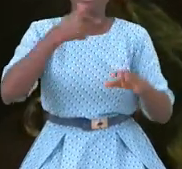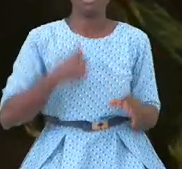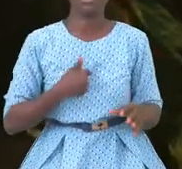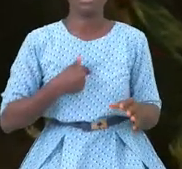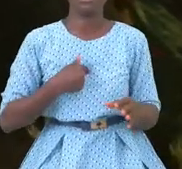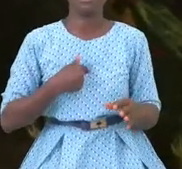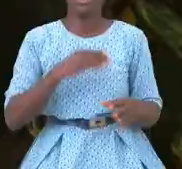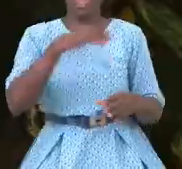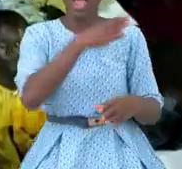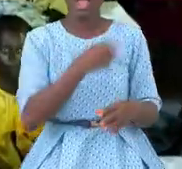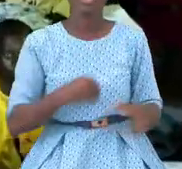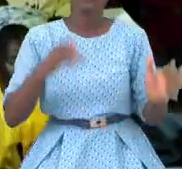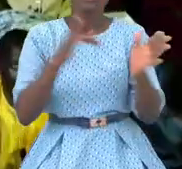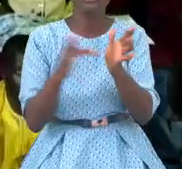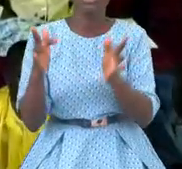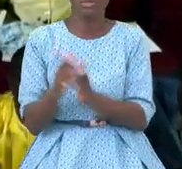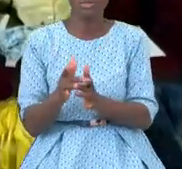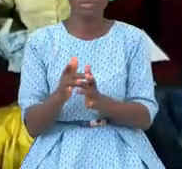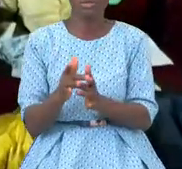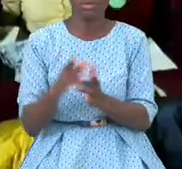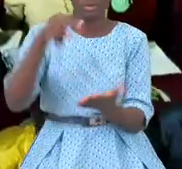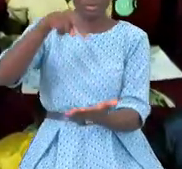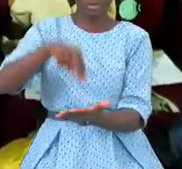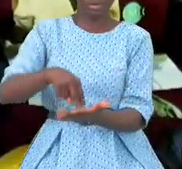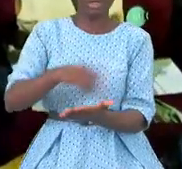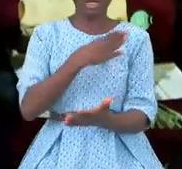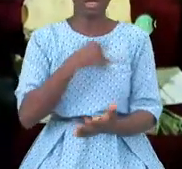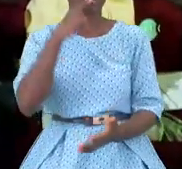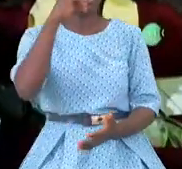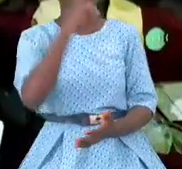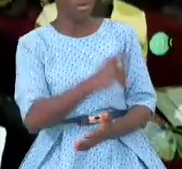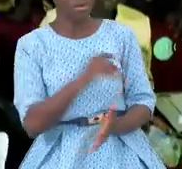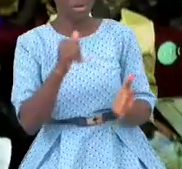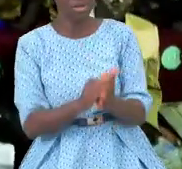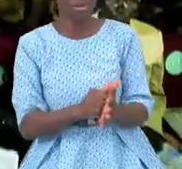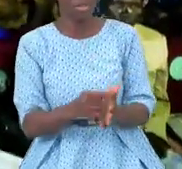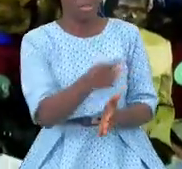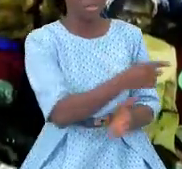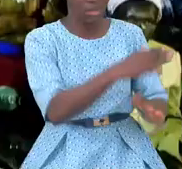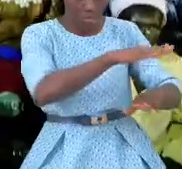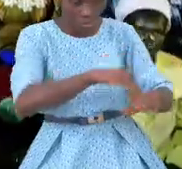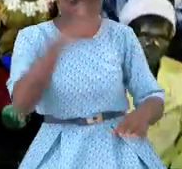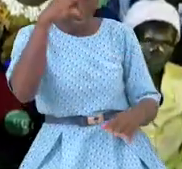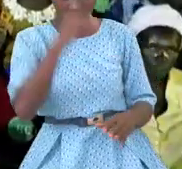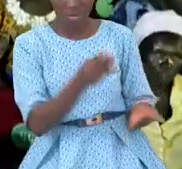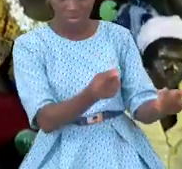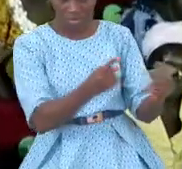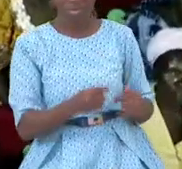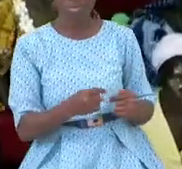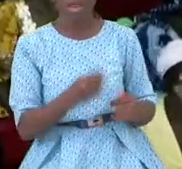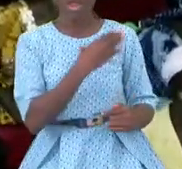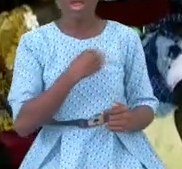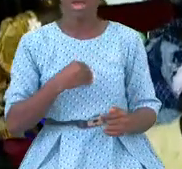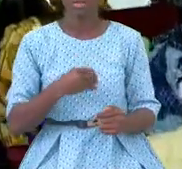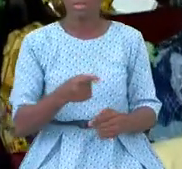him to be called, and they called the blind man, saying